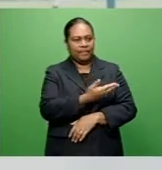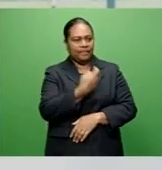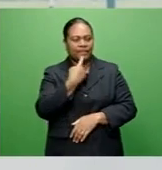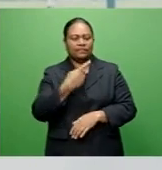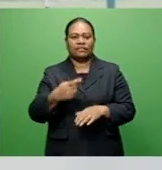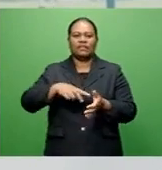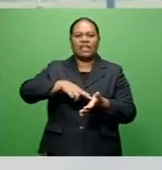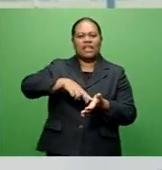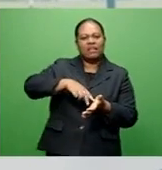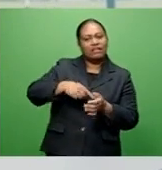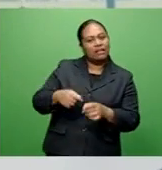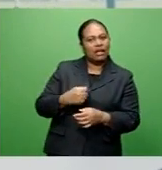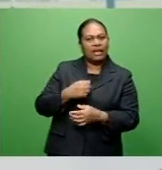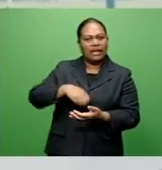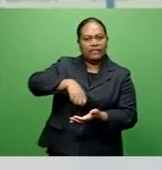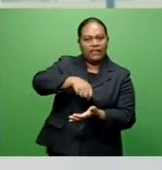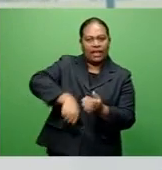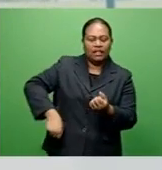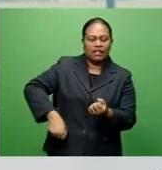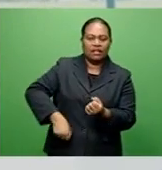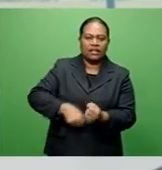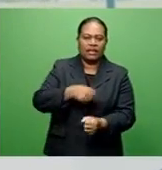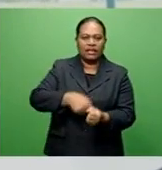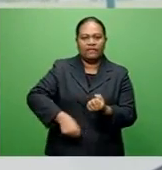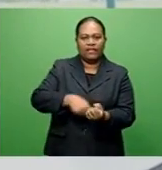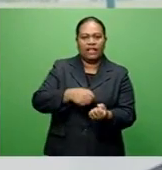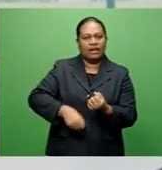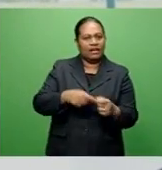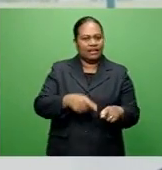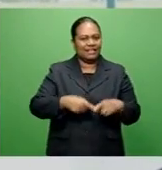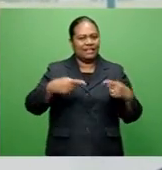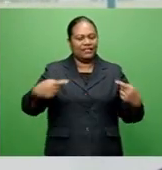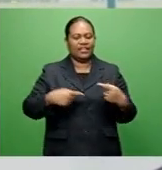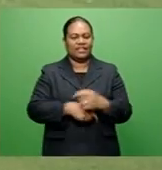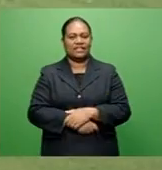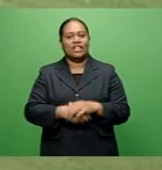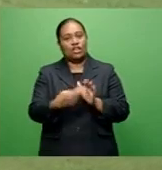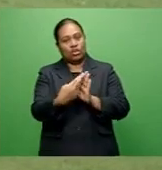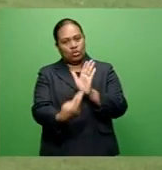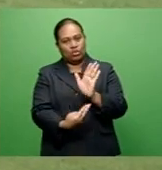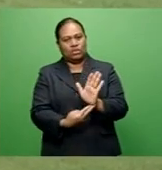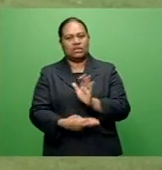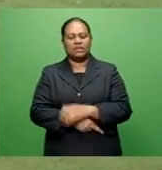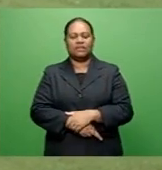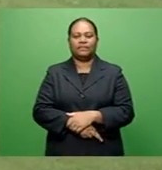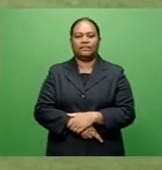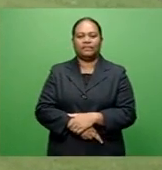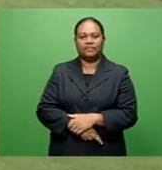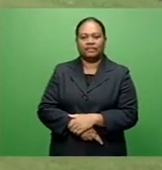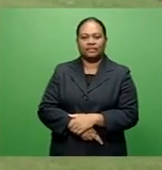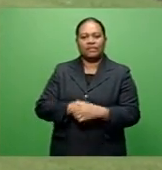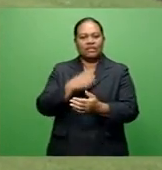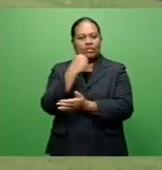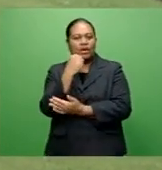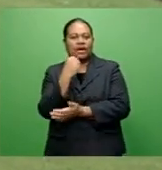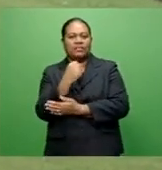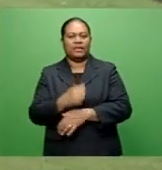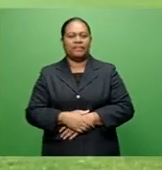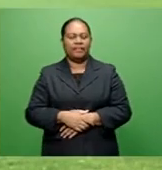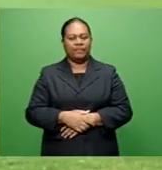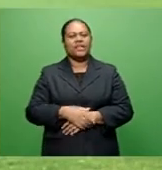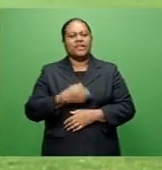the rules is different from rugby, so I don't know much about the rugby rules, so I'm still in the process of